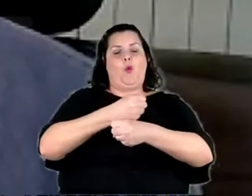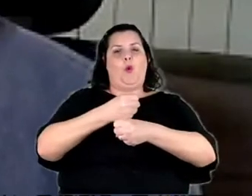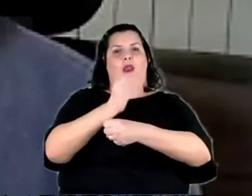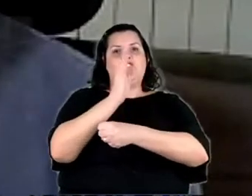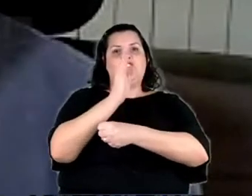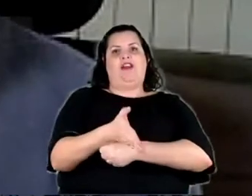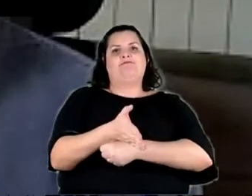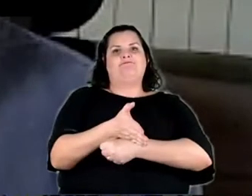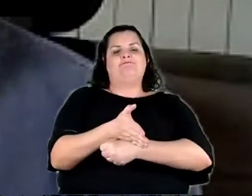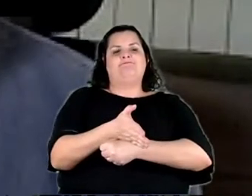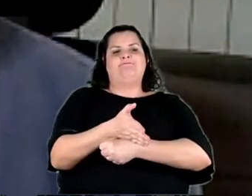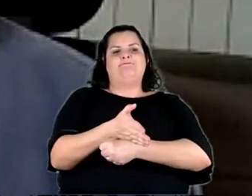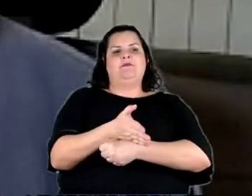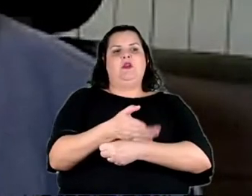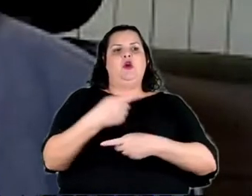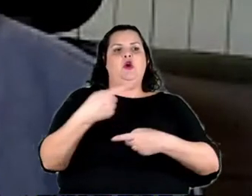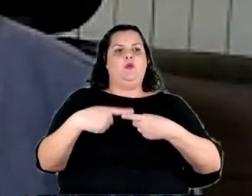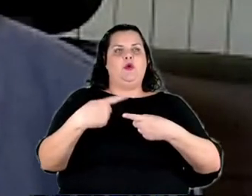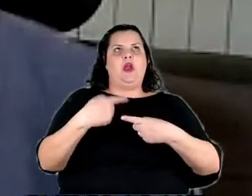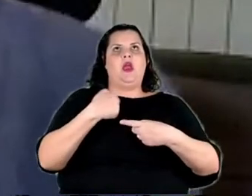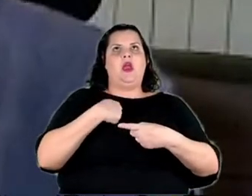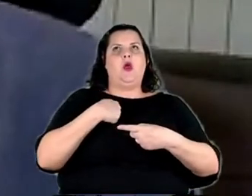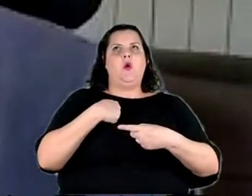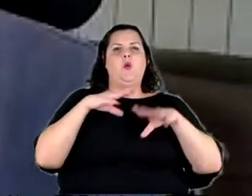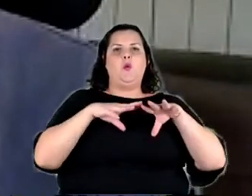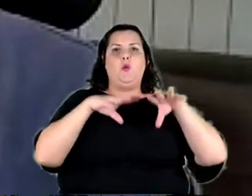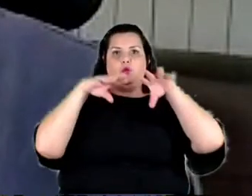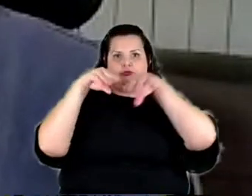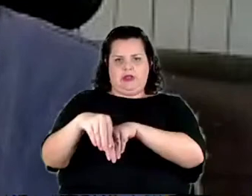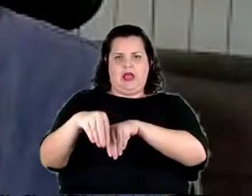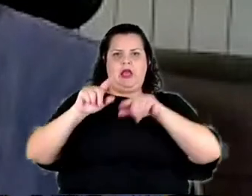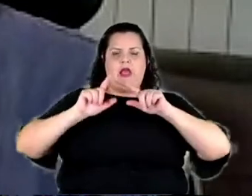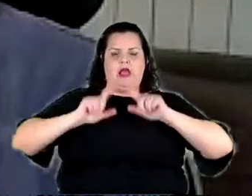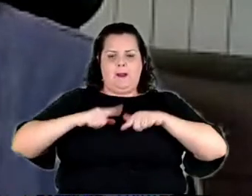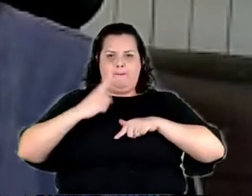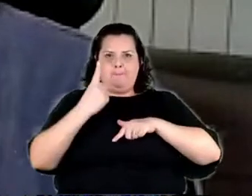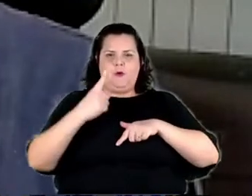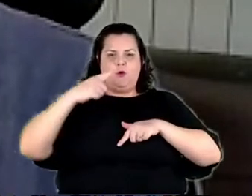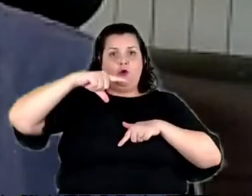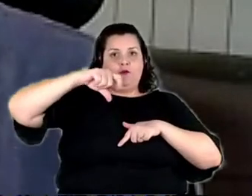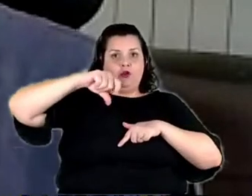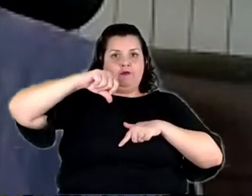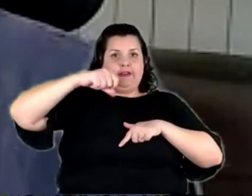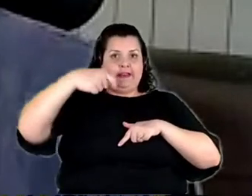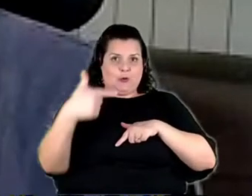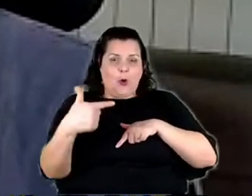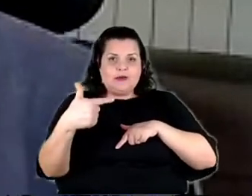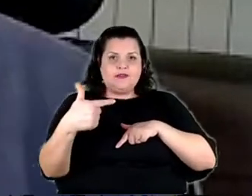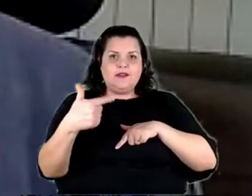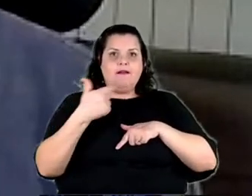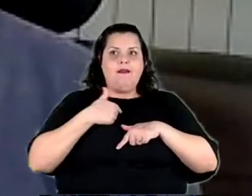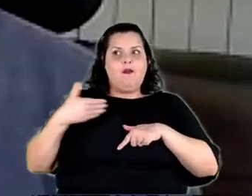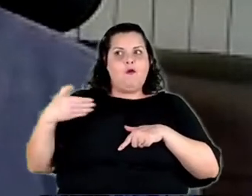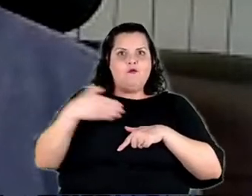journalist covering this conflict. I was a soldier, so I experienced the conflict that way.